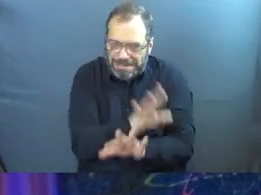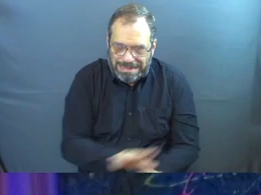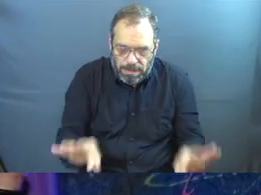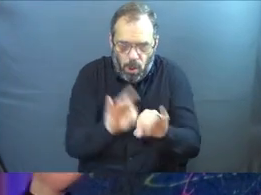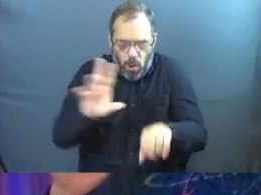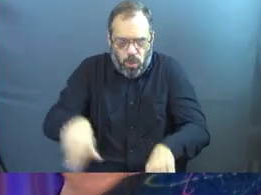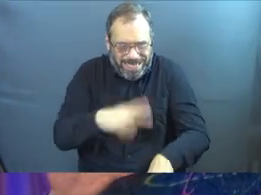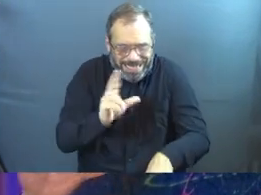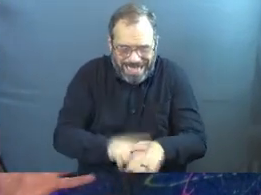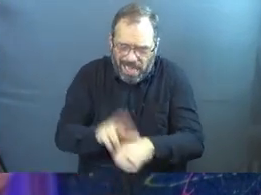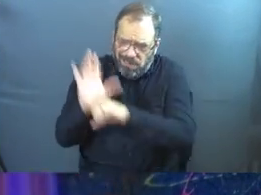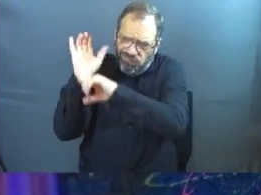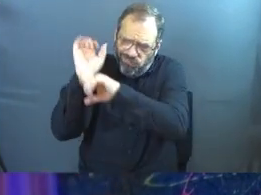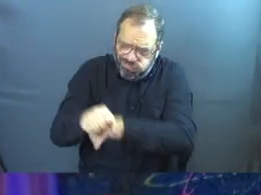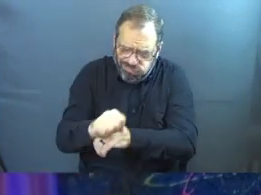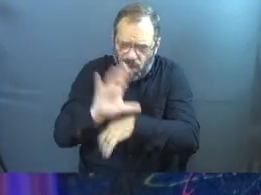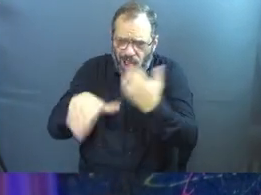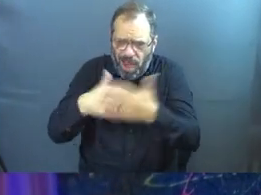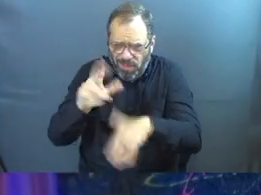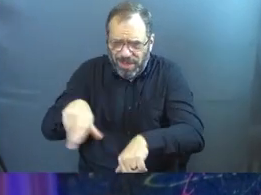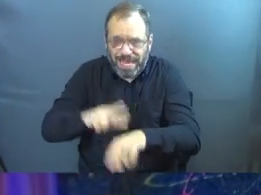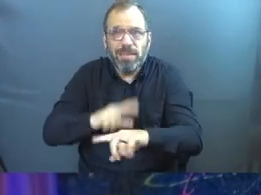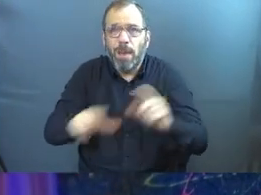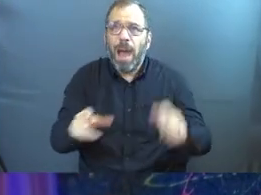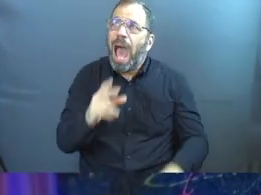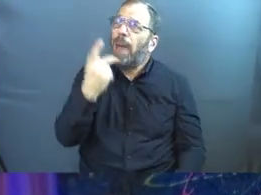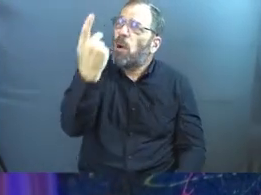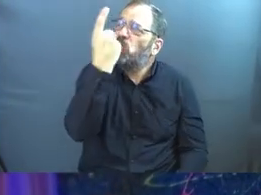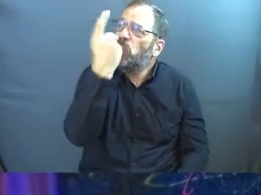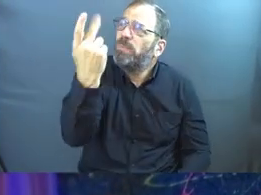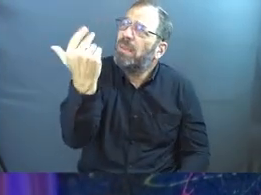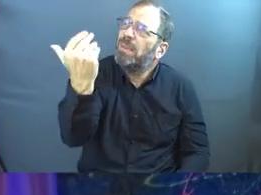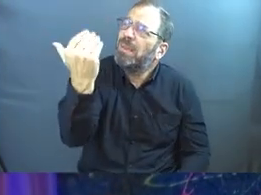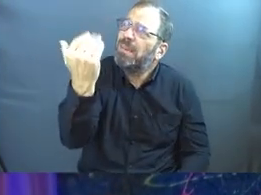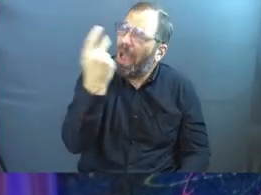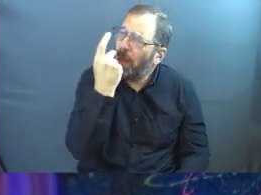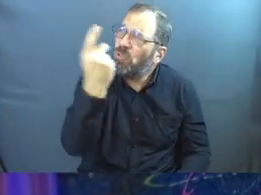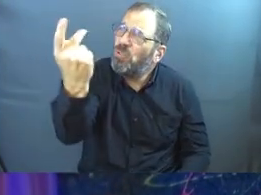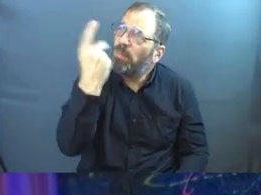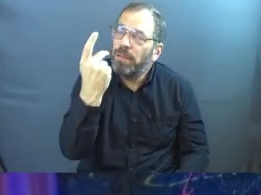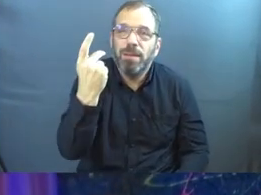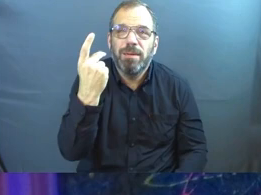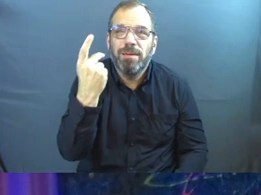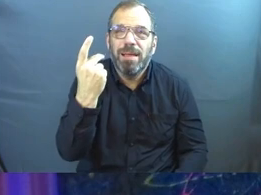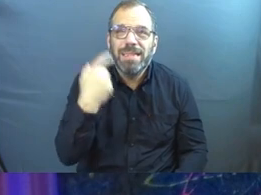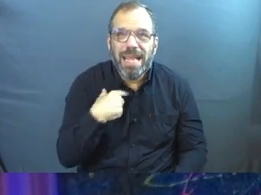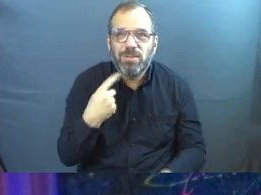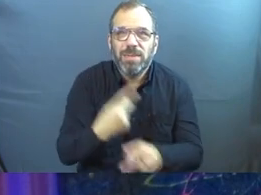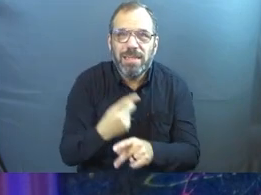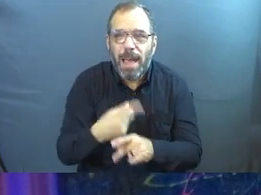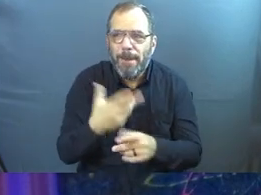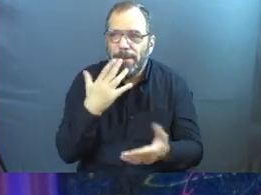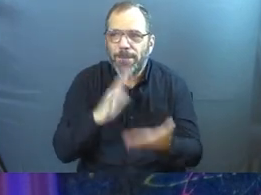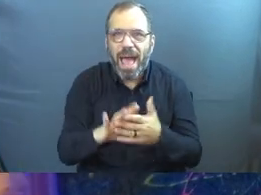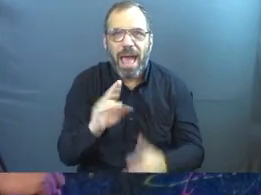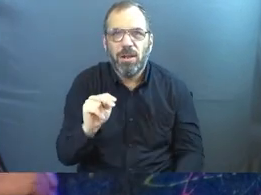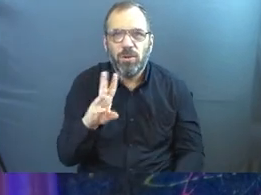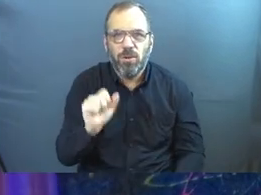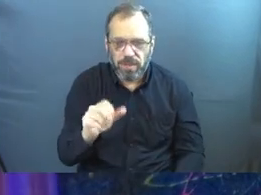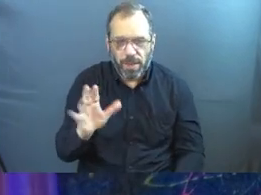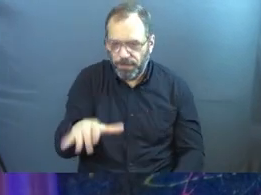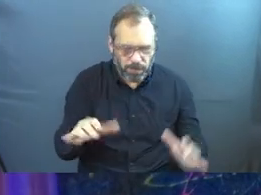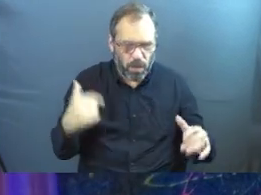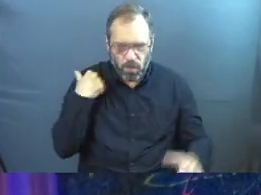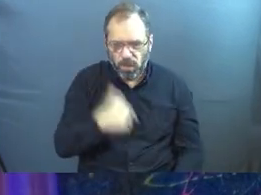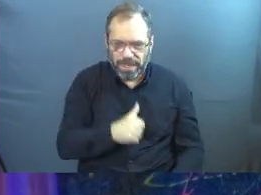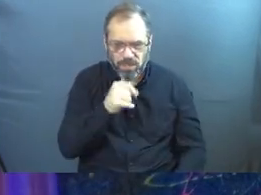with nations overtaking nations, but what about just you and me? See, this is how he handles bad news. He says,